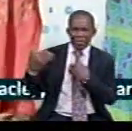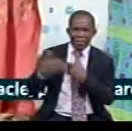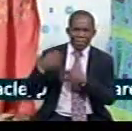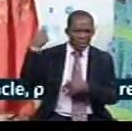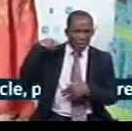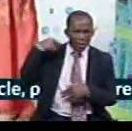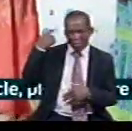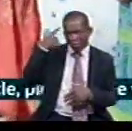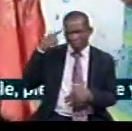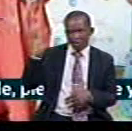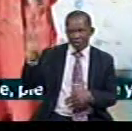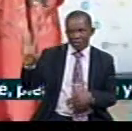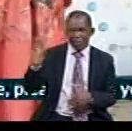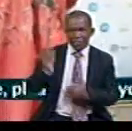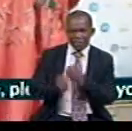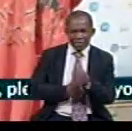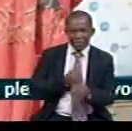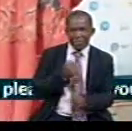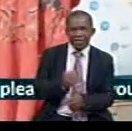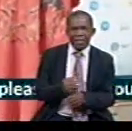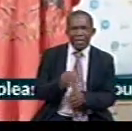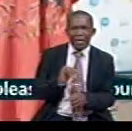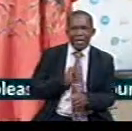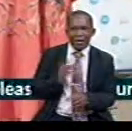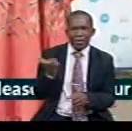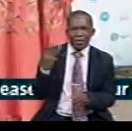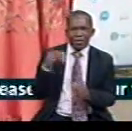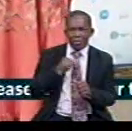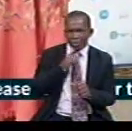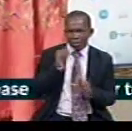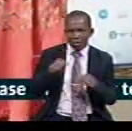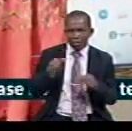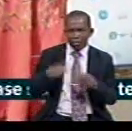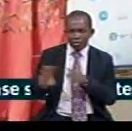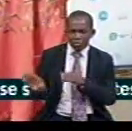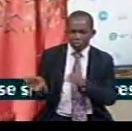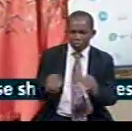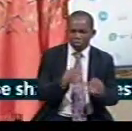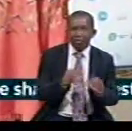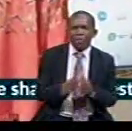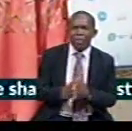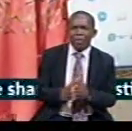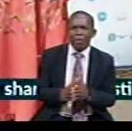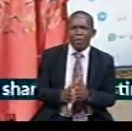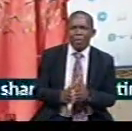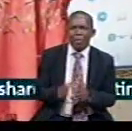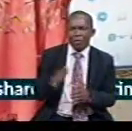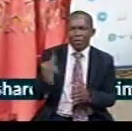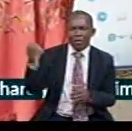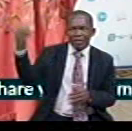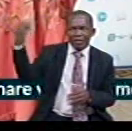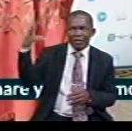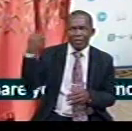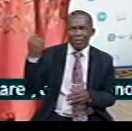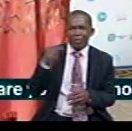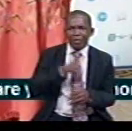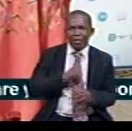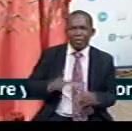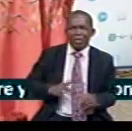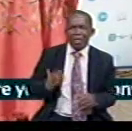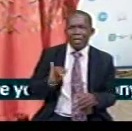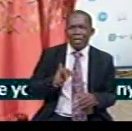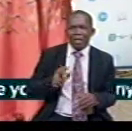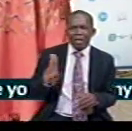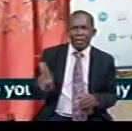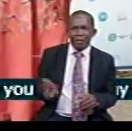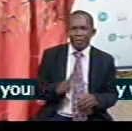now, I've not been able to move. But then I was in a wheelchair. But by the special grace of God, I moved to the crutches. And